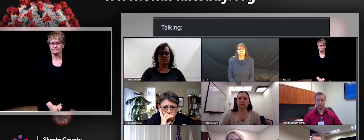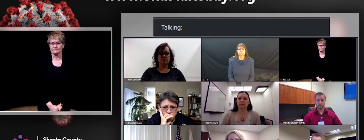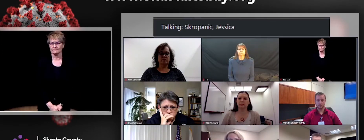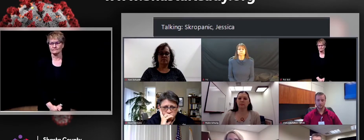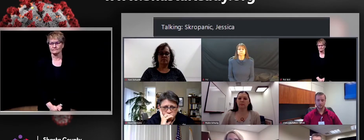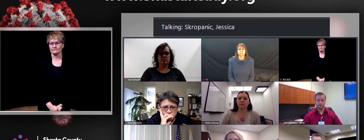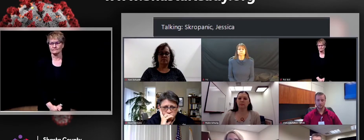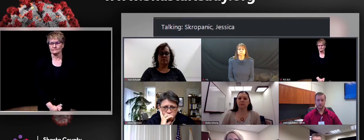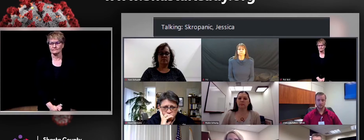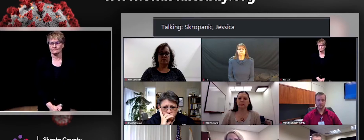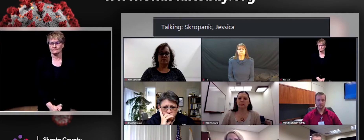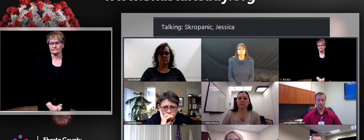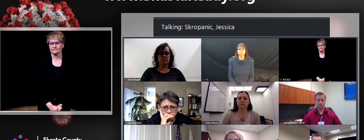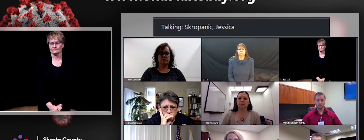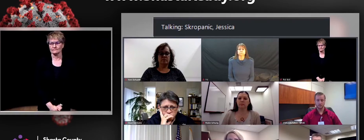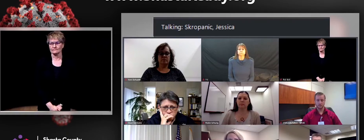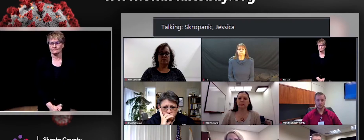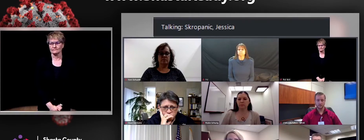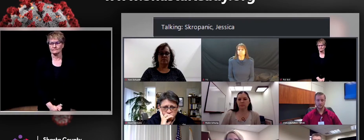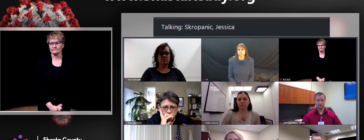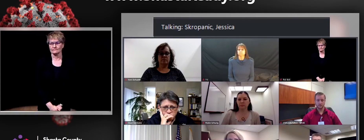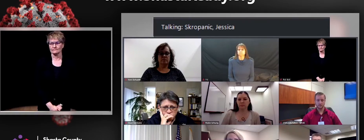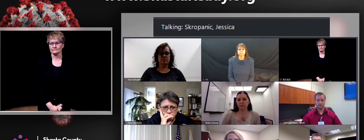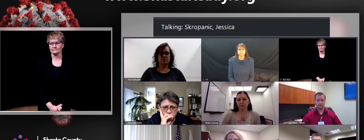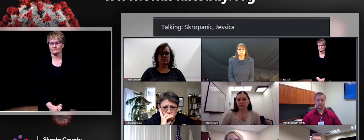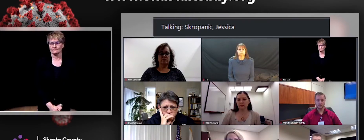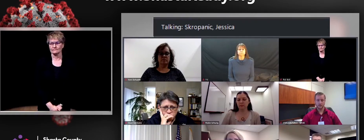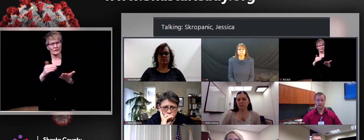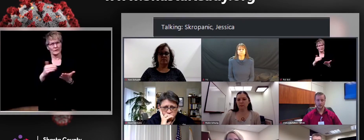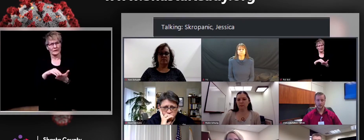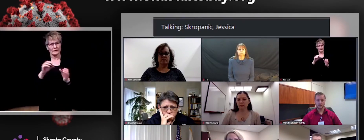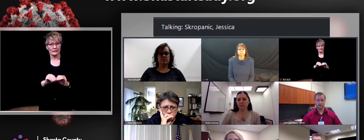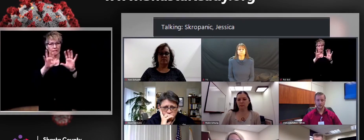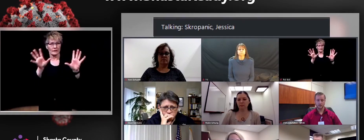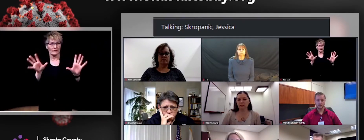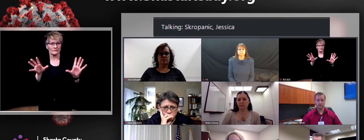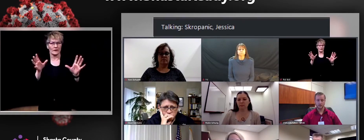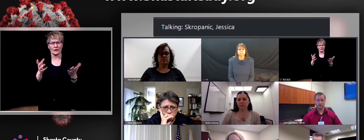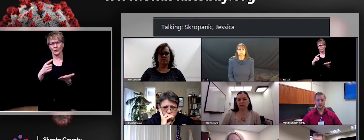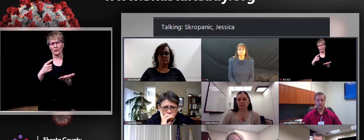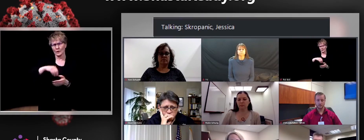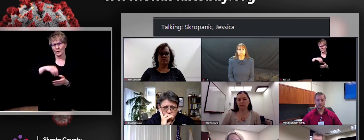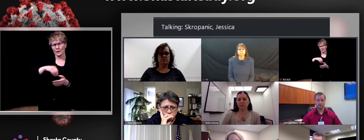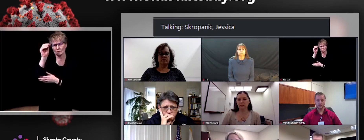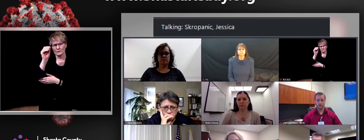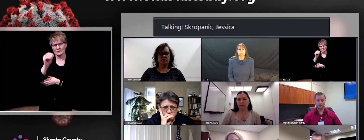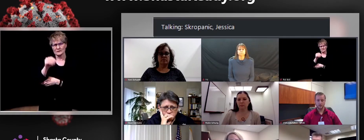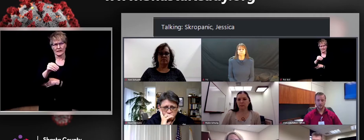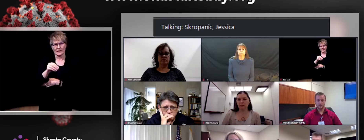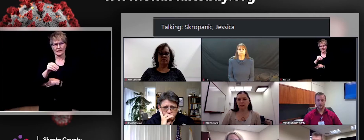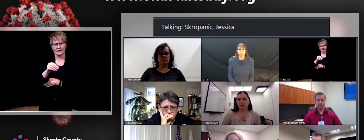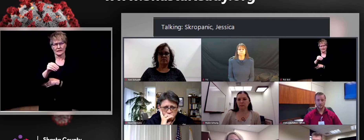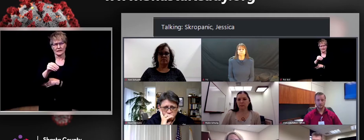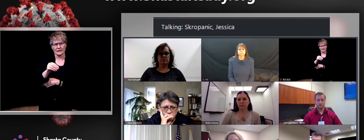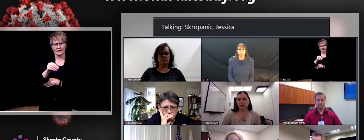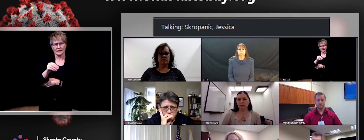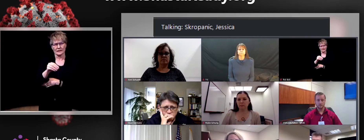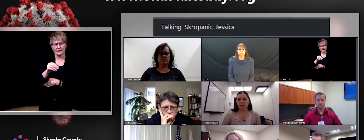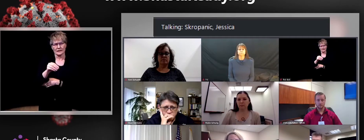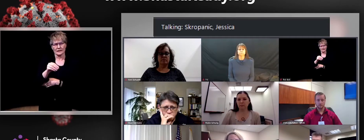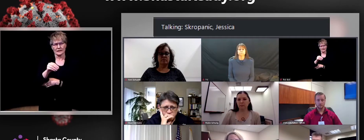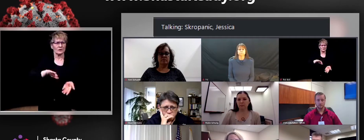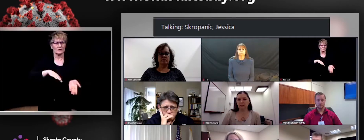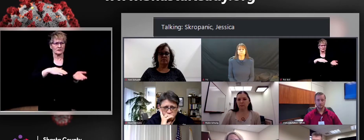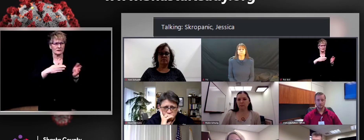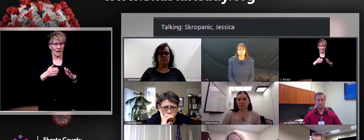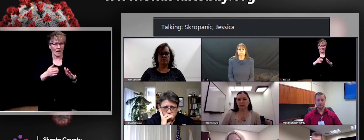Thank you. So just to clarify, percentage of the deaths that you're reporting, 20% of